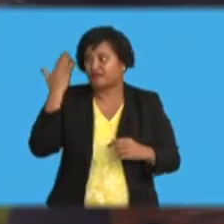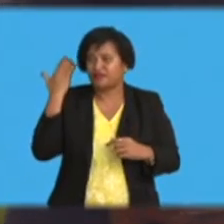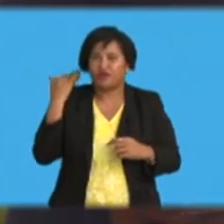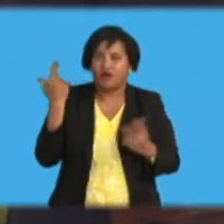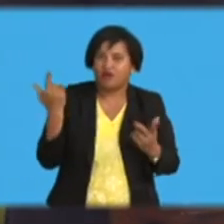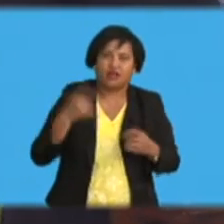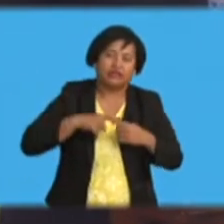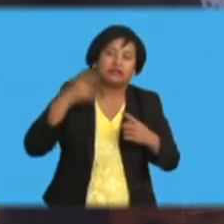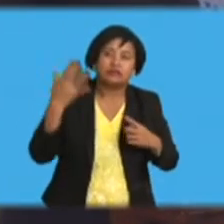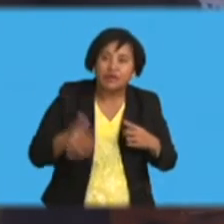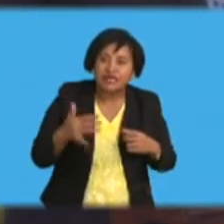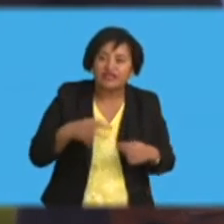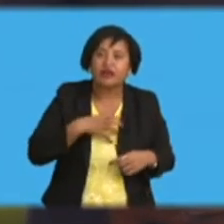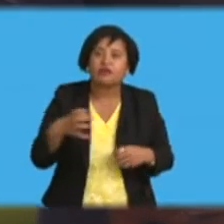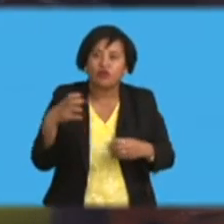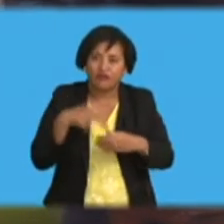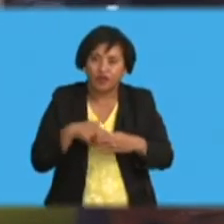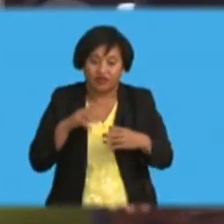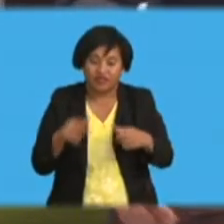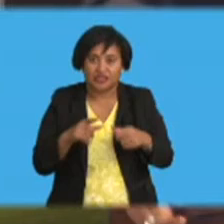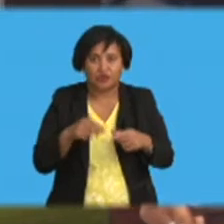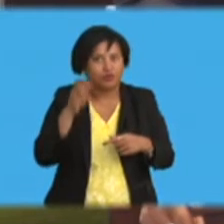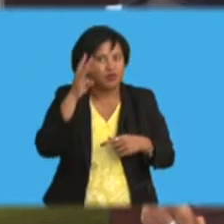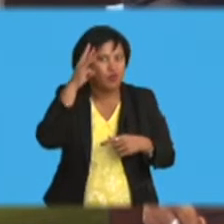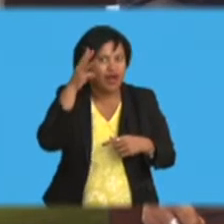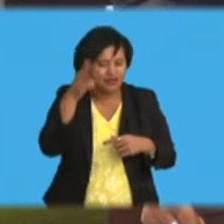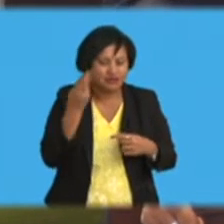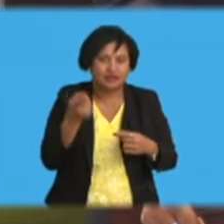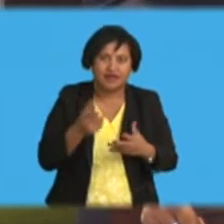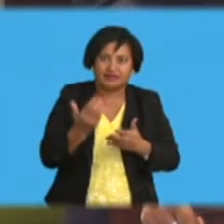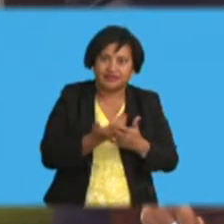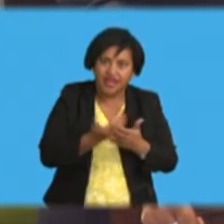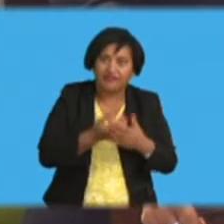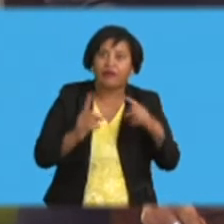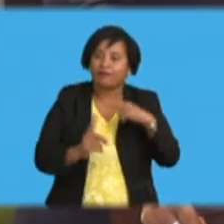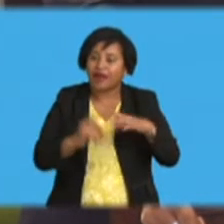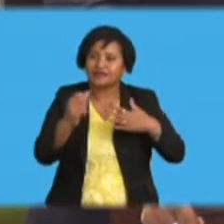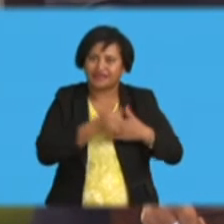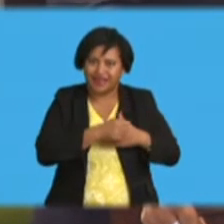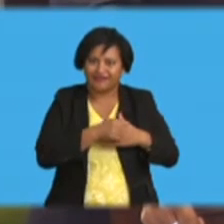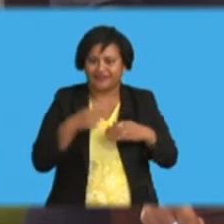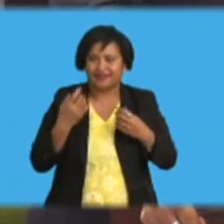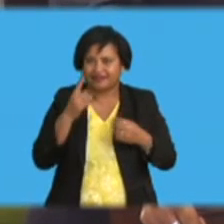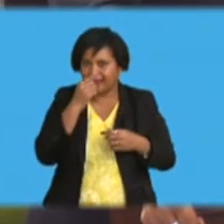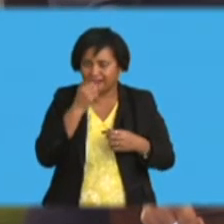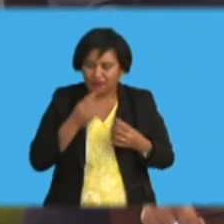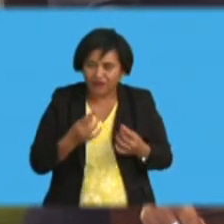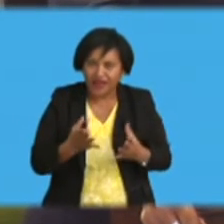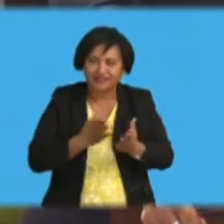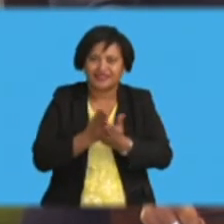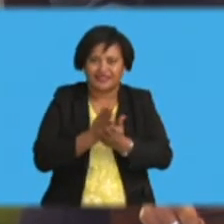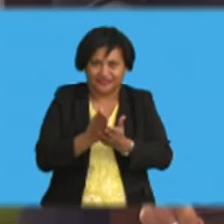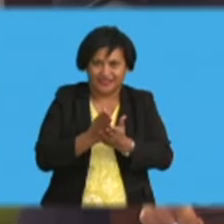featuring reduced cabin noise, improved lighting, more overhead cabin space, the state-of-the-art in-flight entertainment in both the businesses and economy class